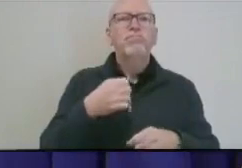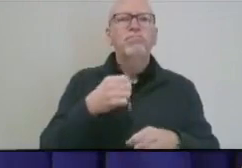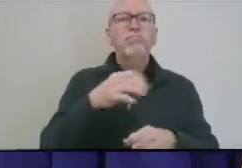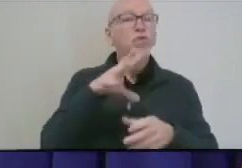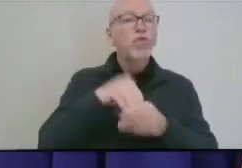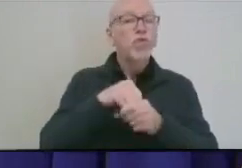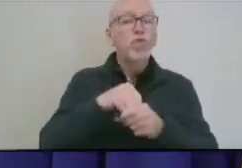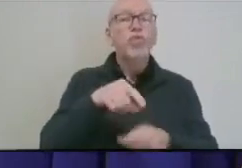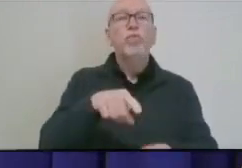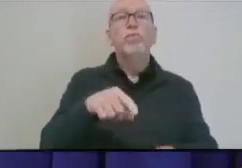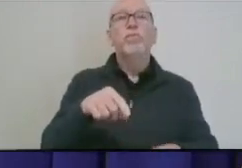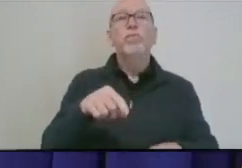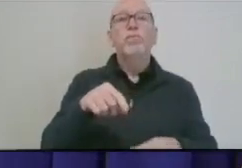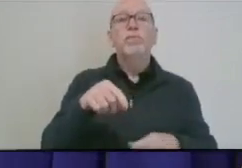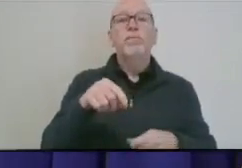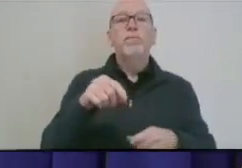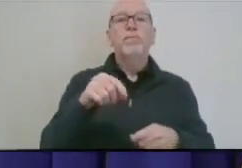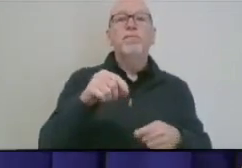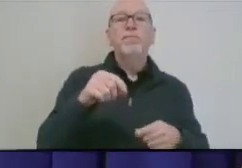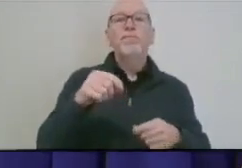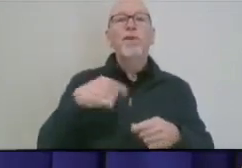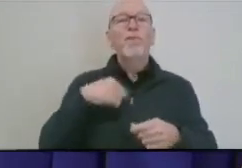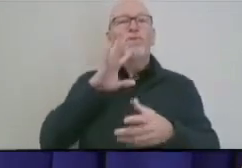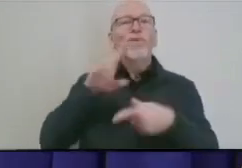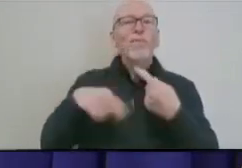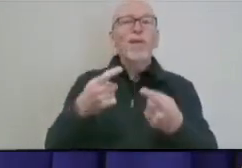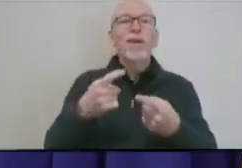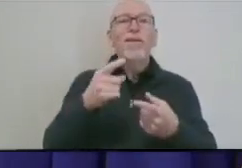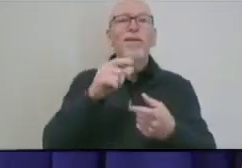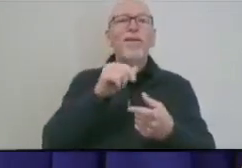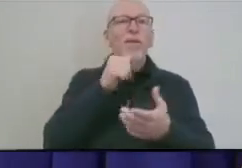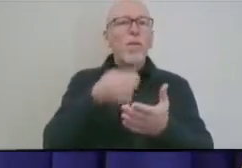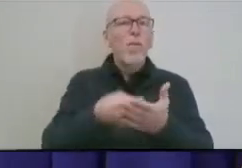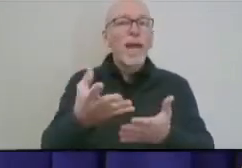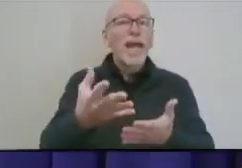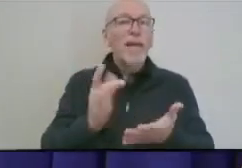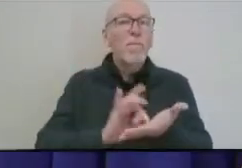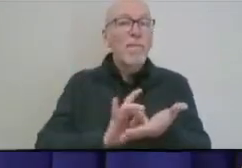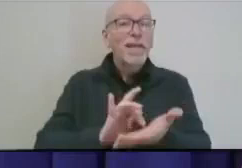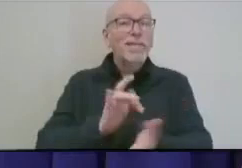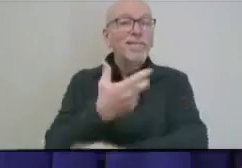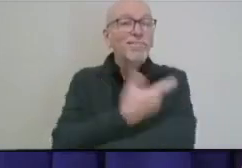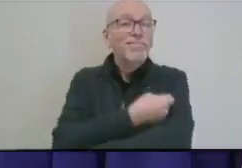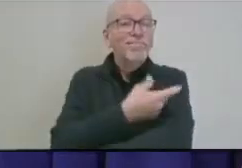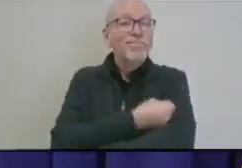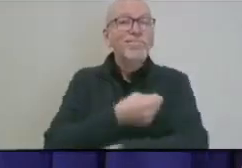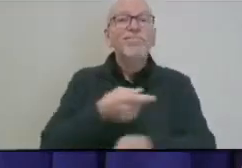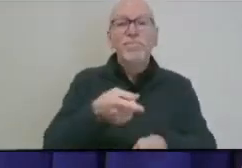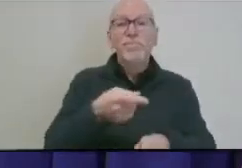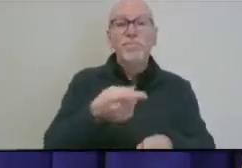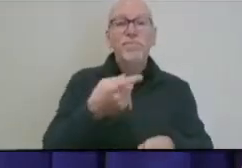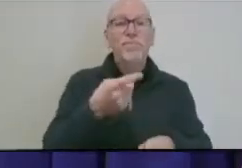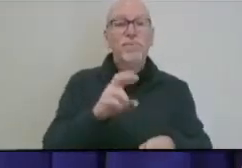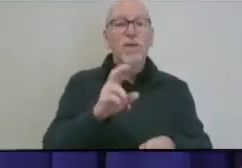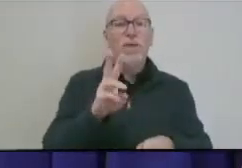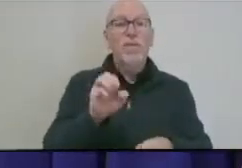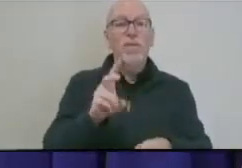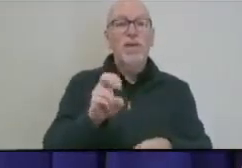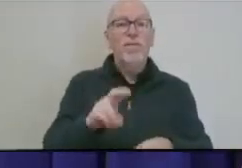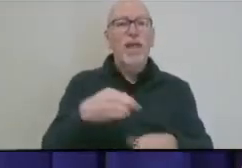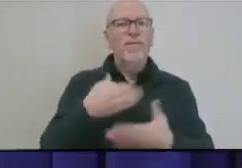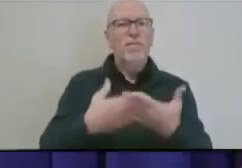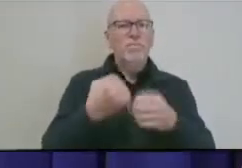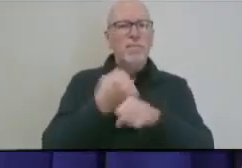including we talk about spillage or waste in terms of vaccine doses. She's got some real numbers